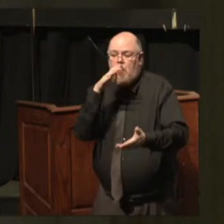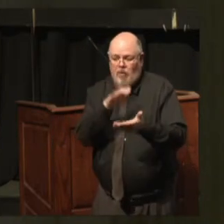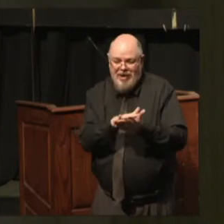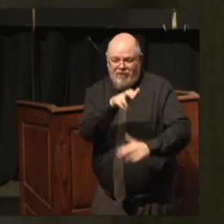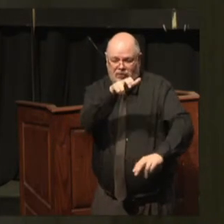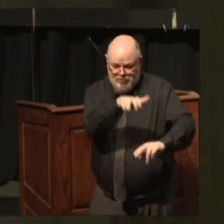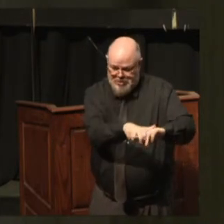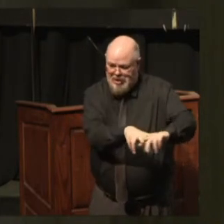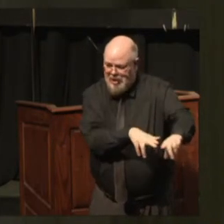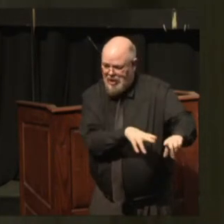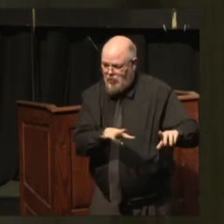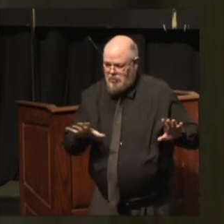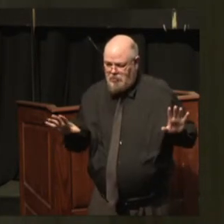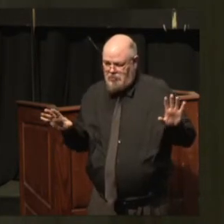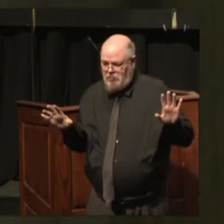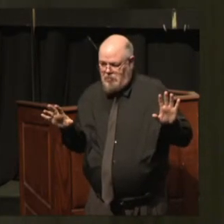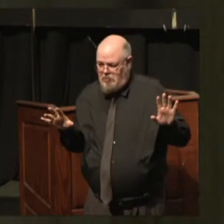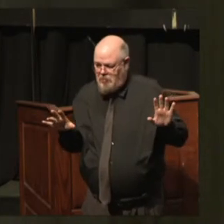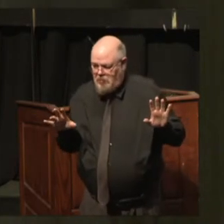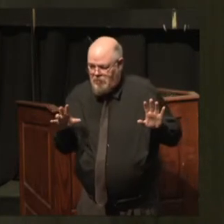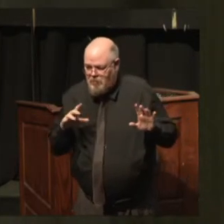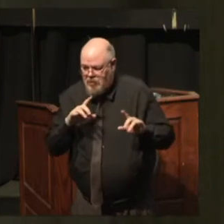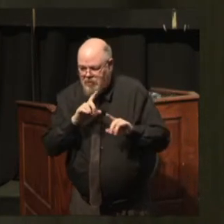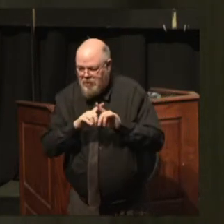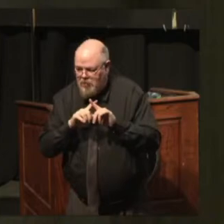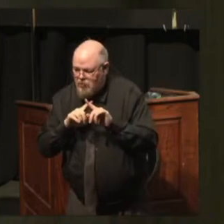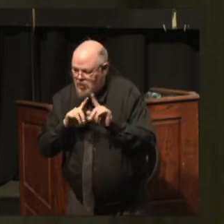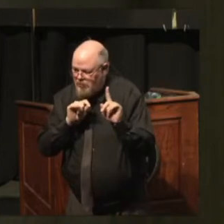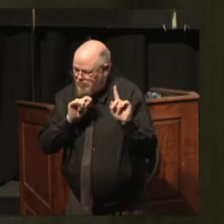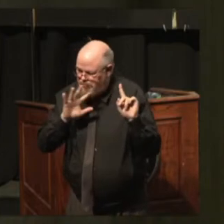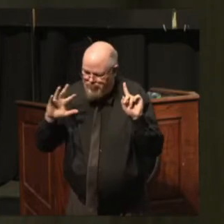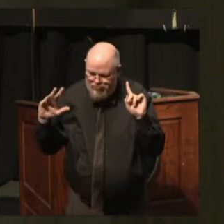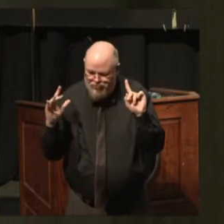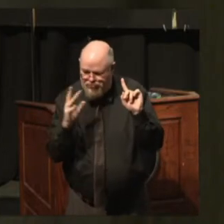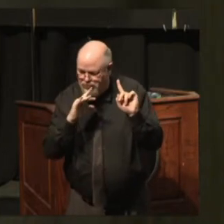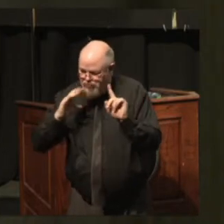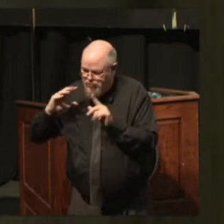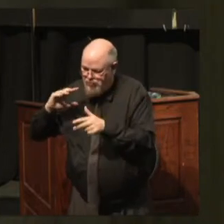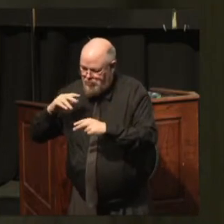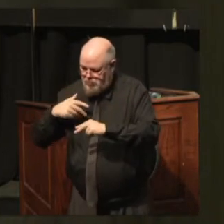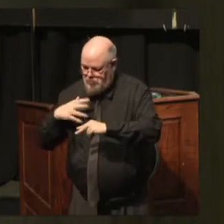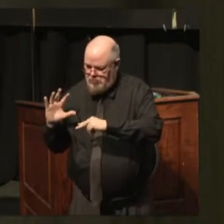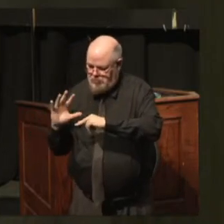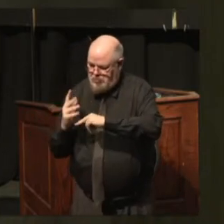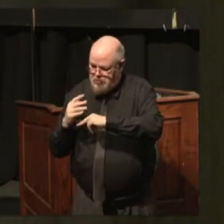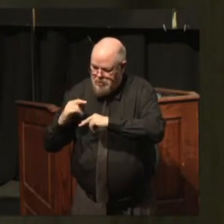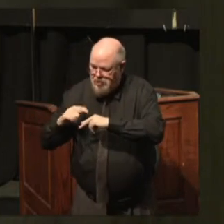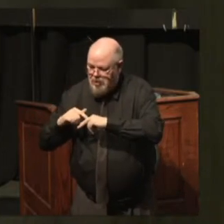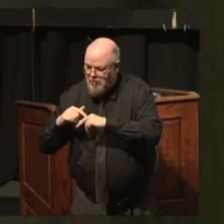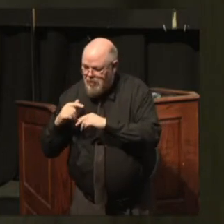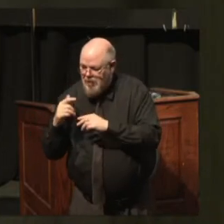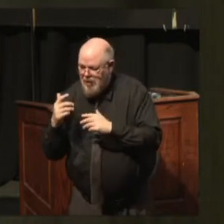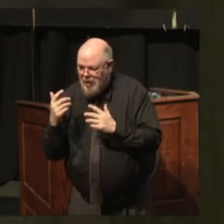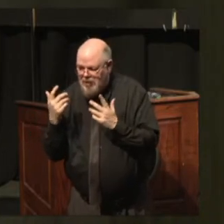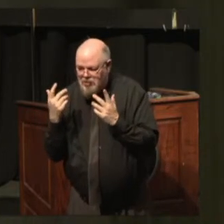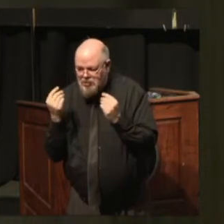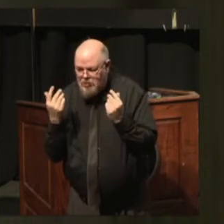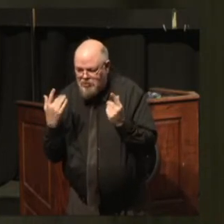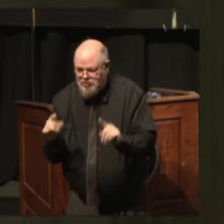movie. And people are running everywhere, you know, and throwing on their coats and going and getting whatever they got to get, right, to fix me.